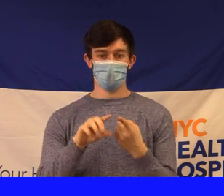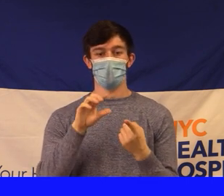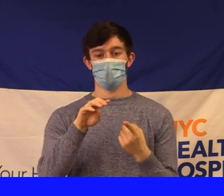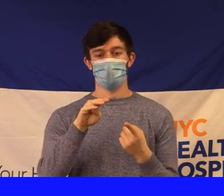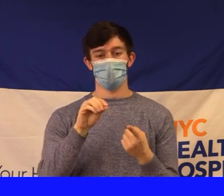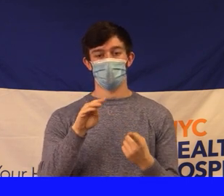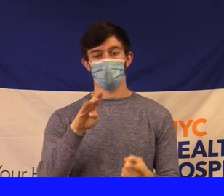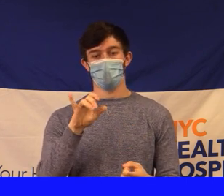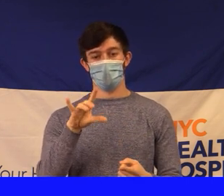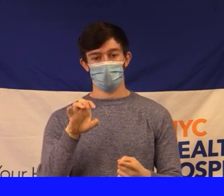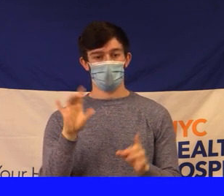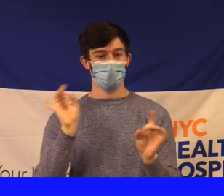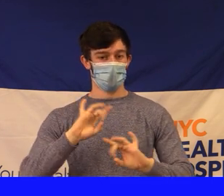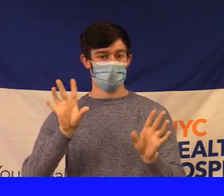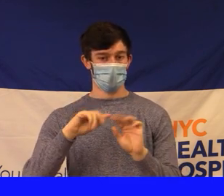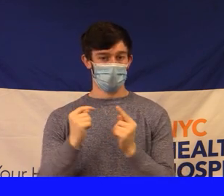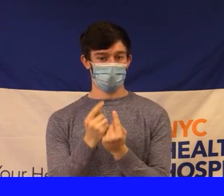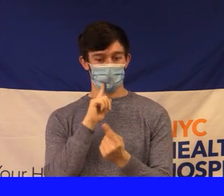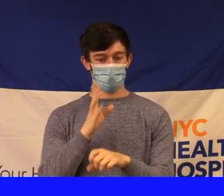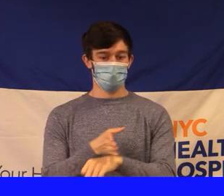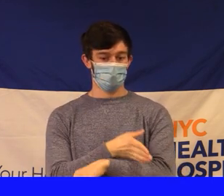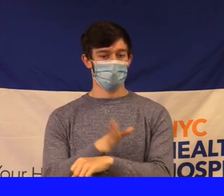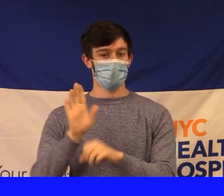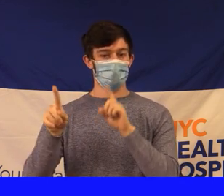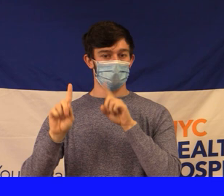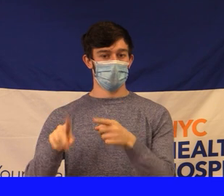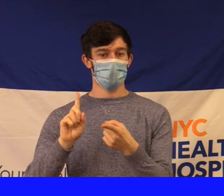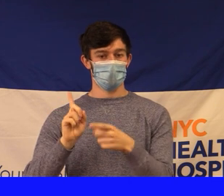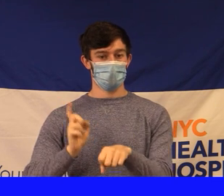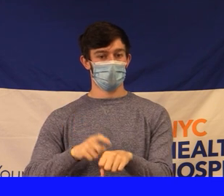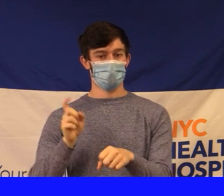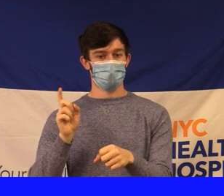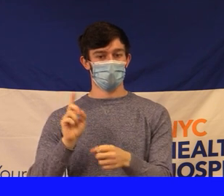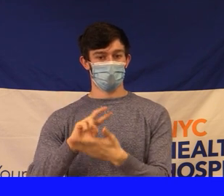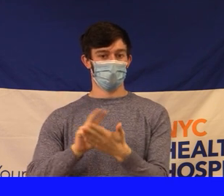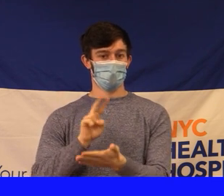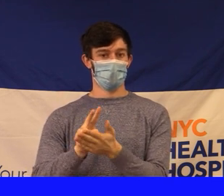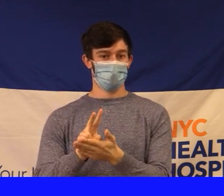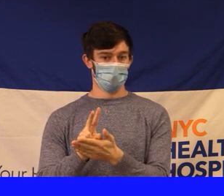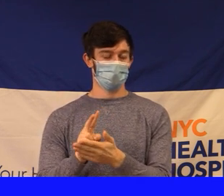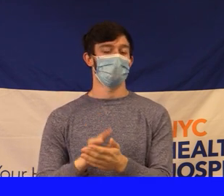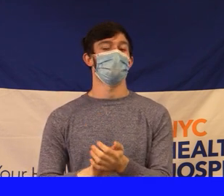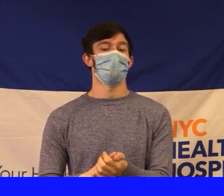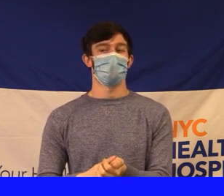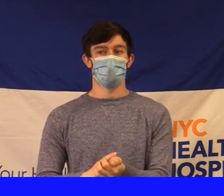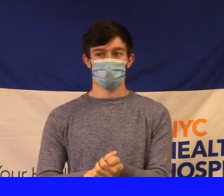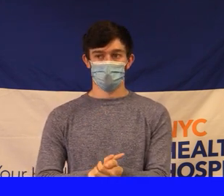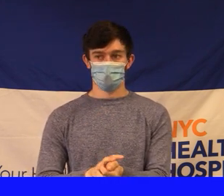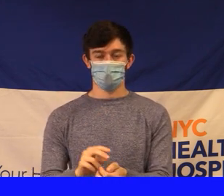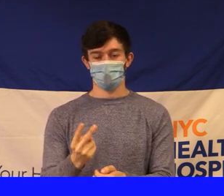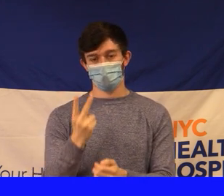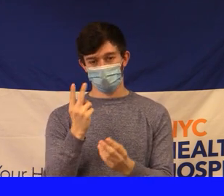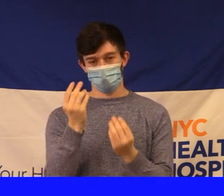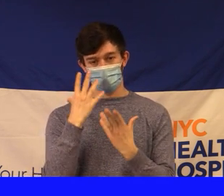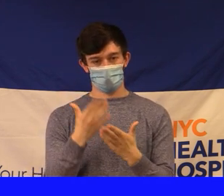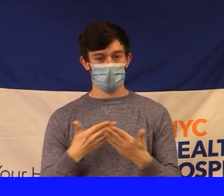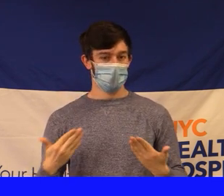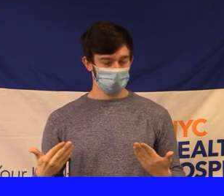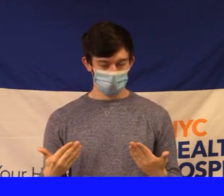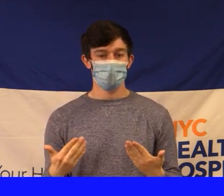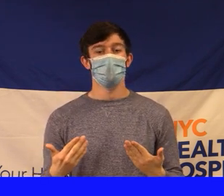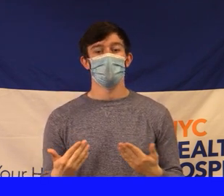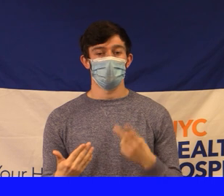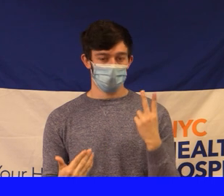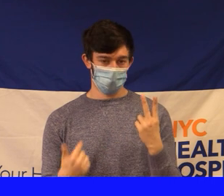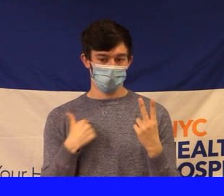crisis team to improve their response time to 2 hours. Although we have 2 informational items, there are 2 other informational